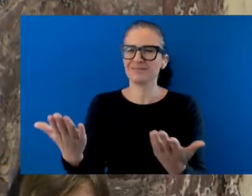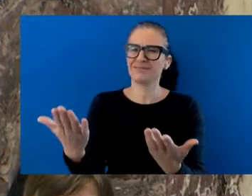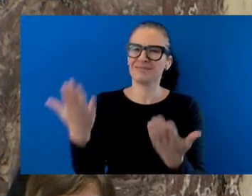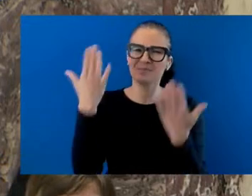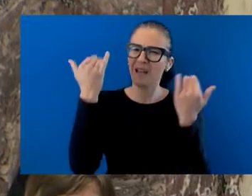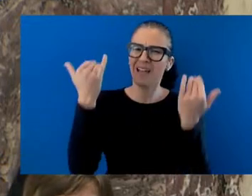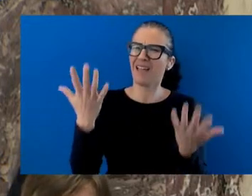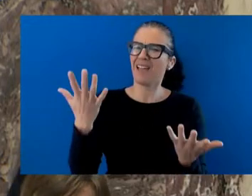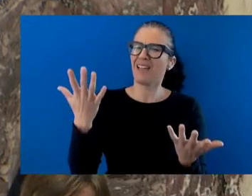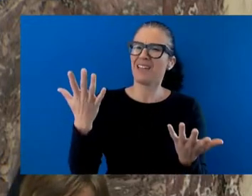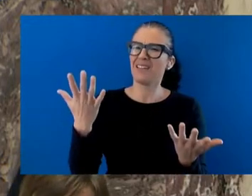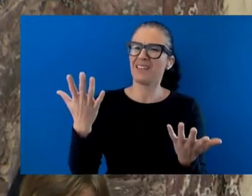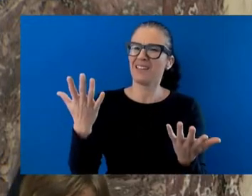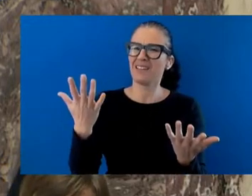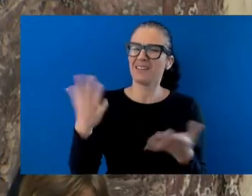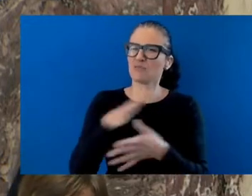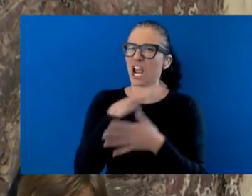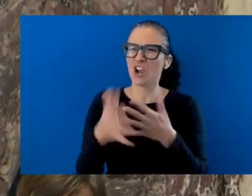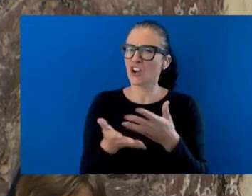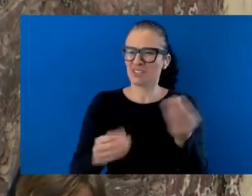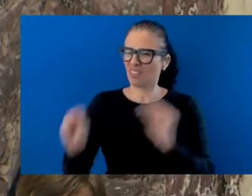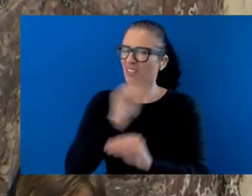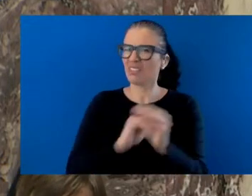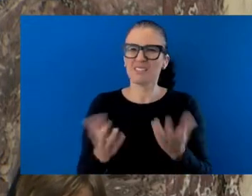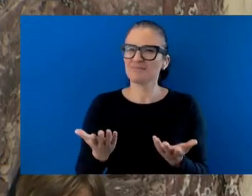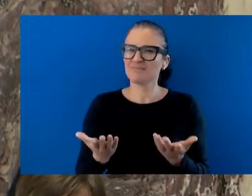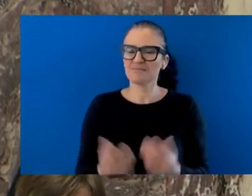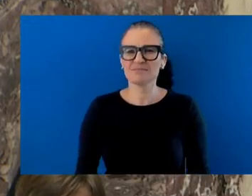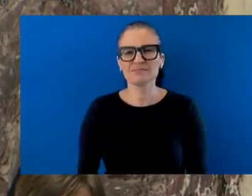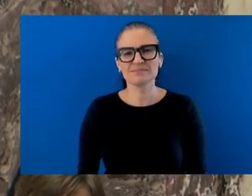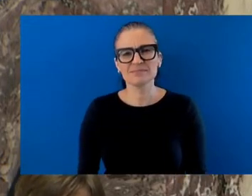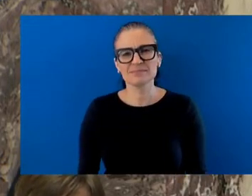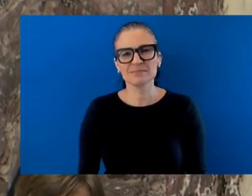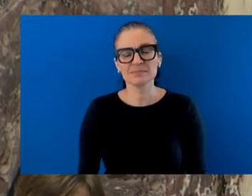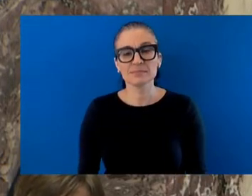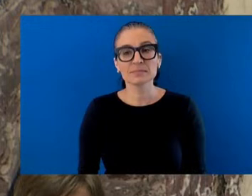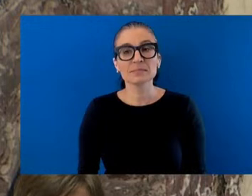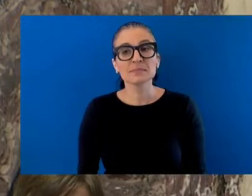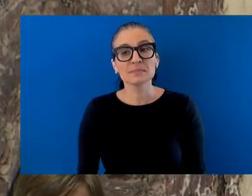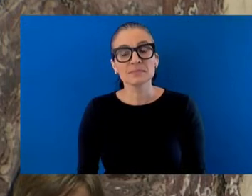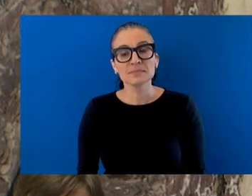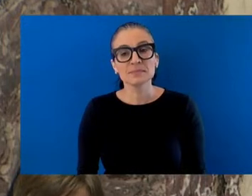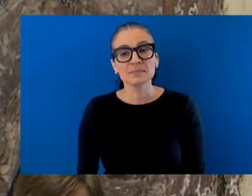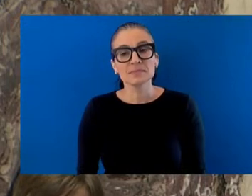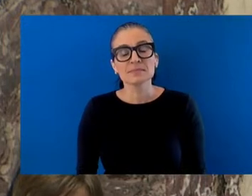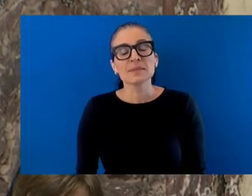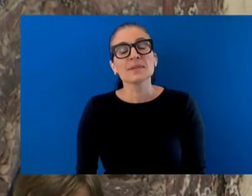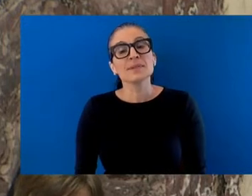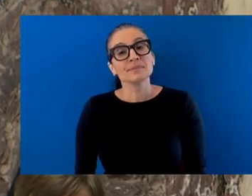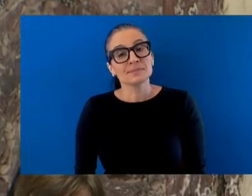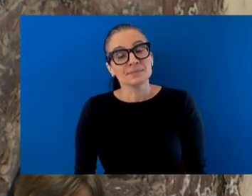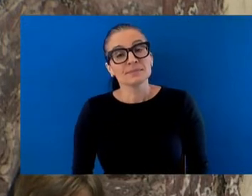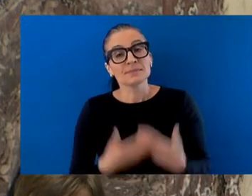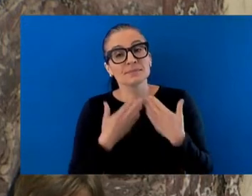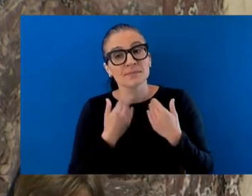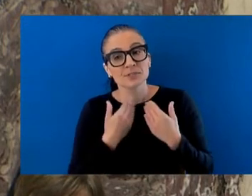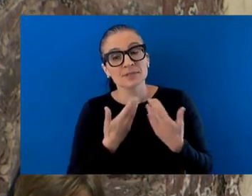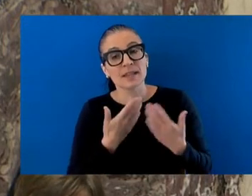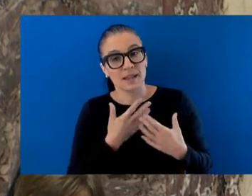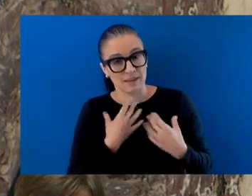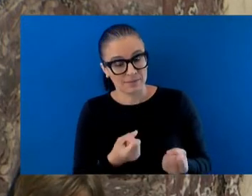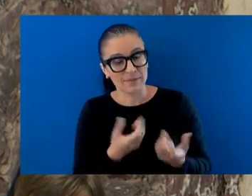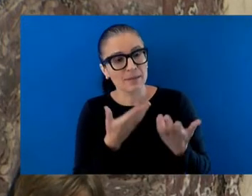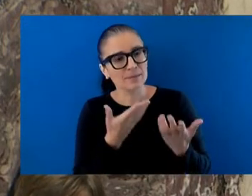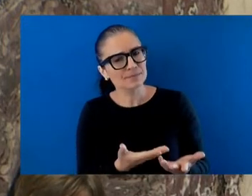The government, in all of our efforts in working with the BC Nurses Union, in working with the HEU, and working with the HSA, and working